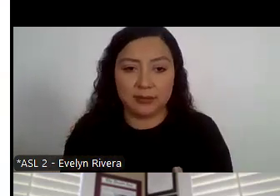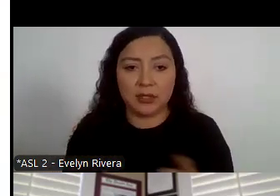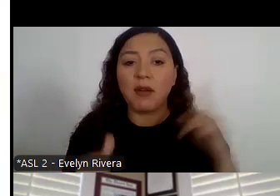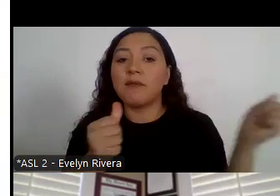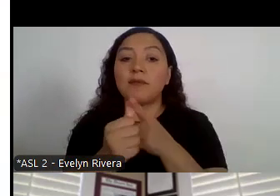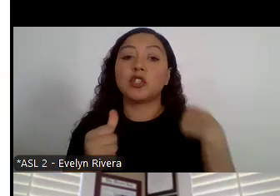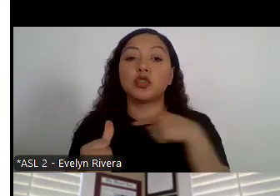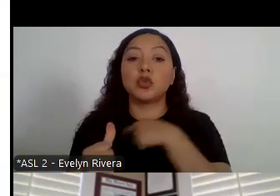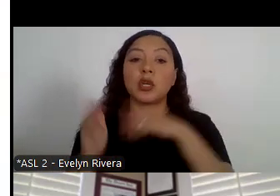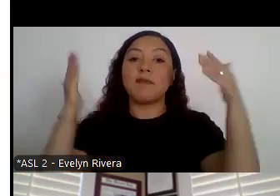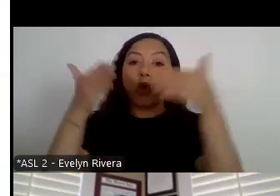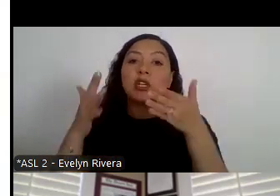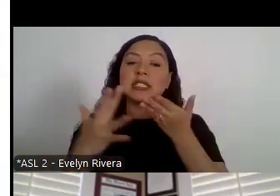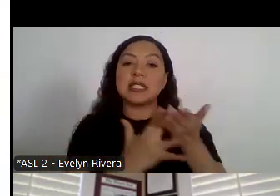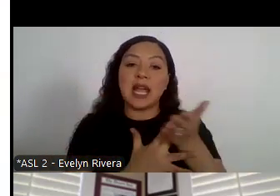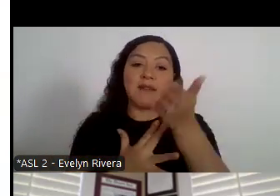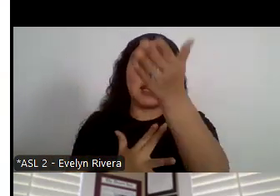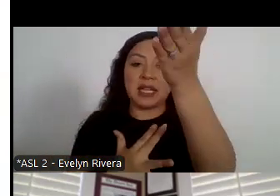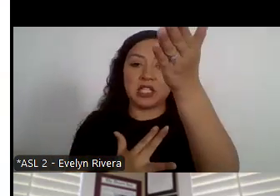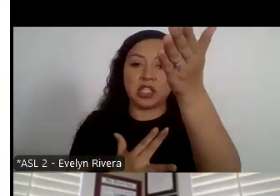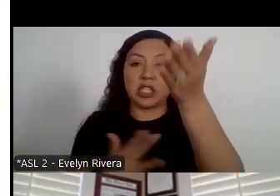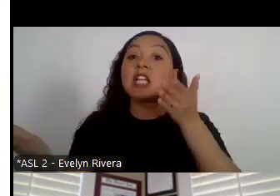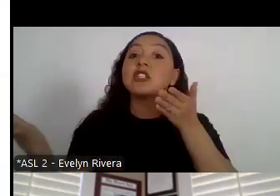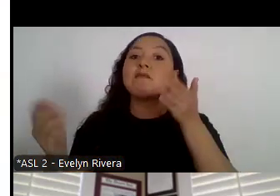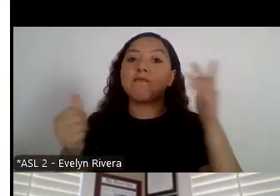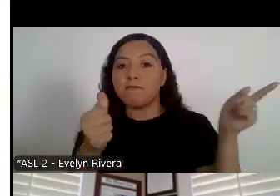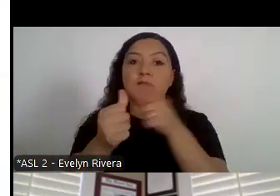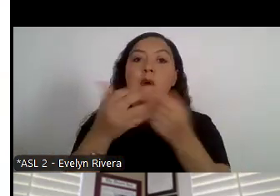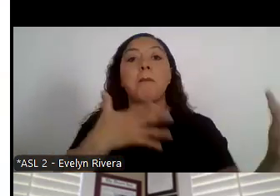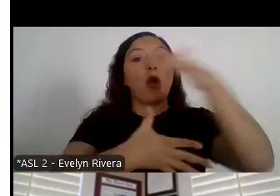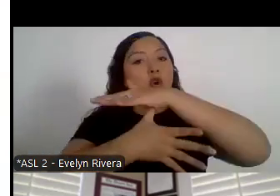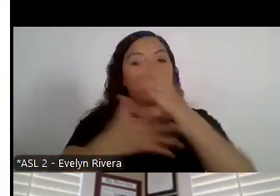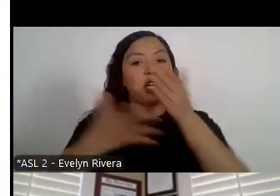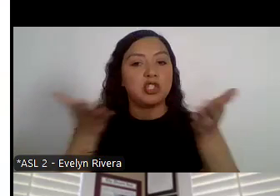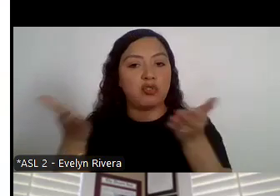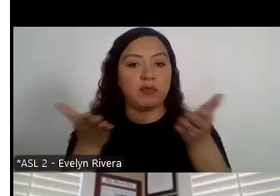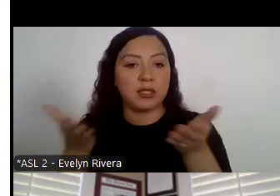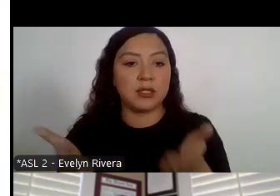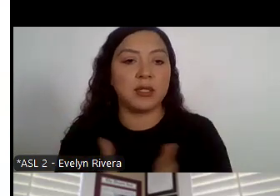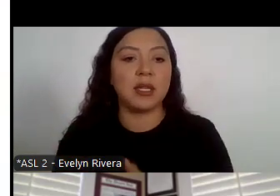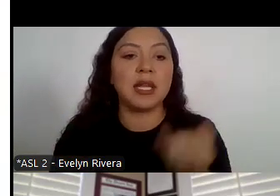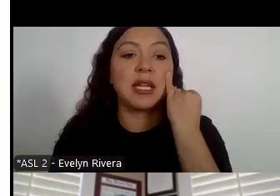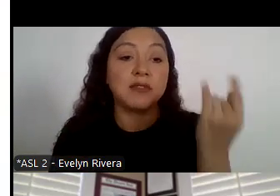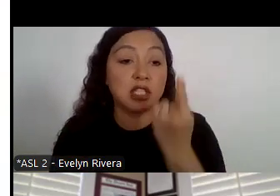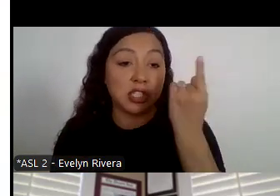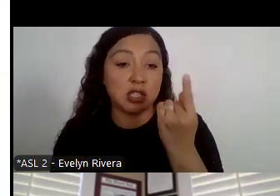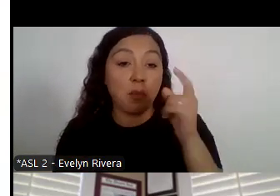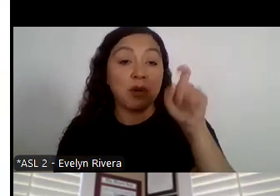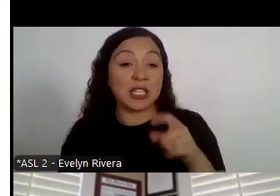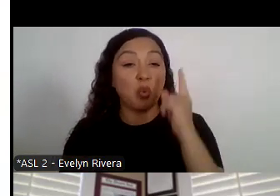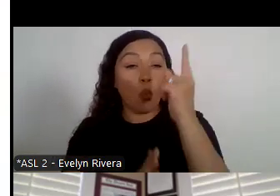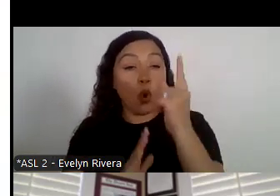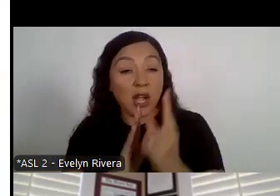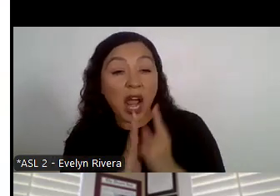navigation as a core service. If someone must spend an hour on hold to get help, we have not delivered the service. A website